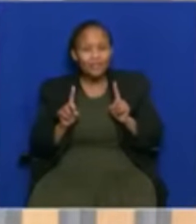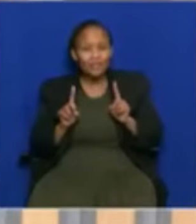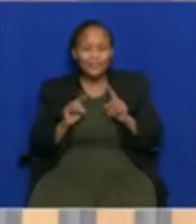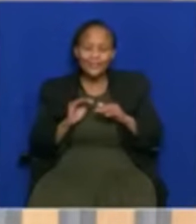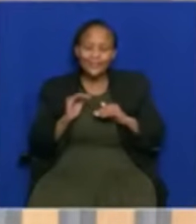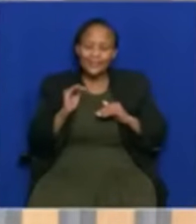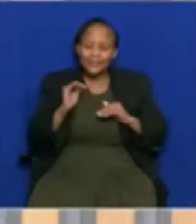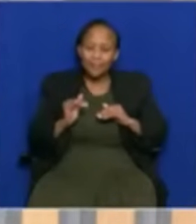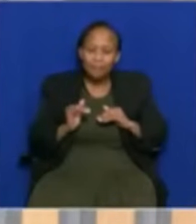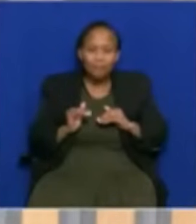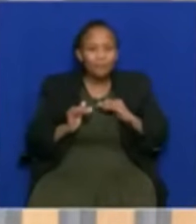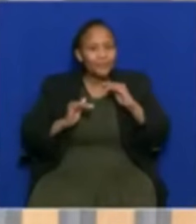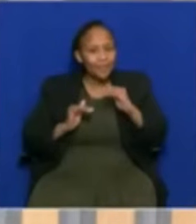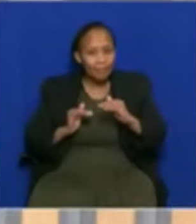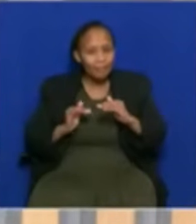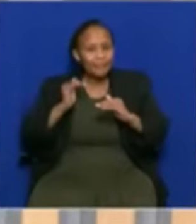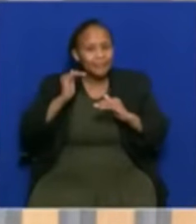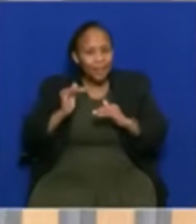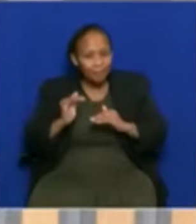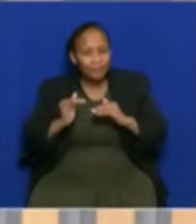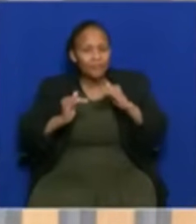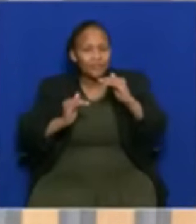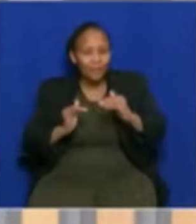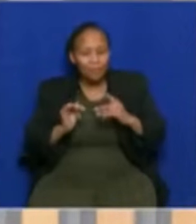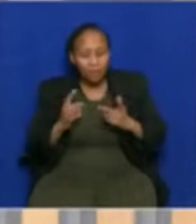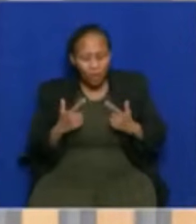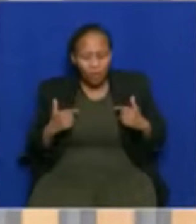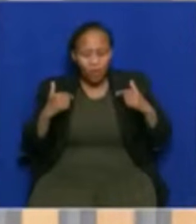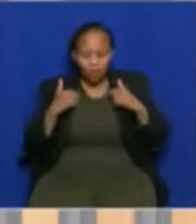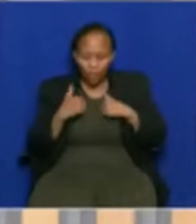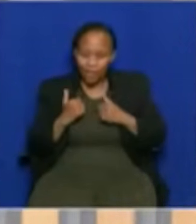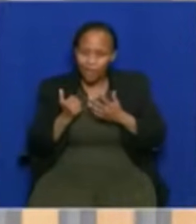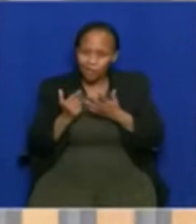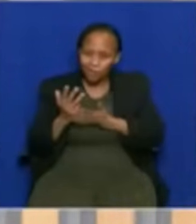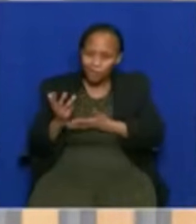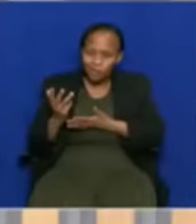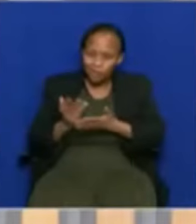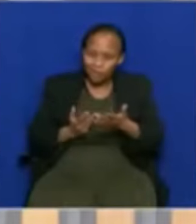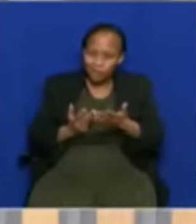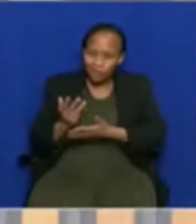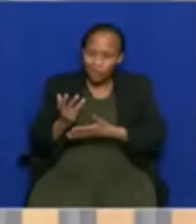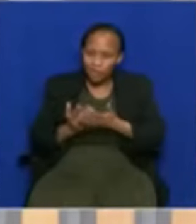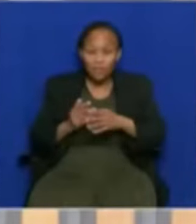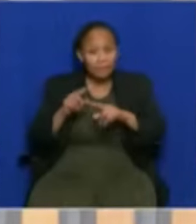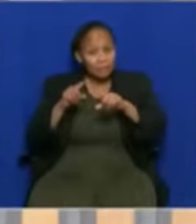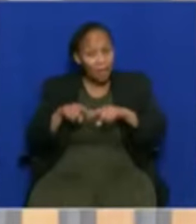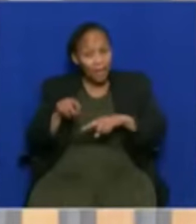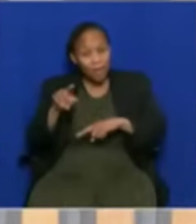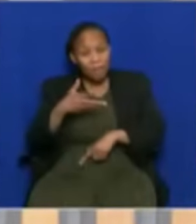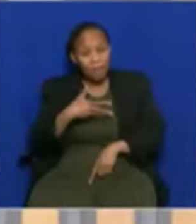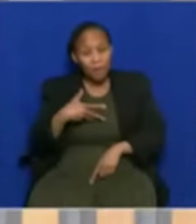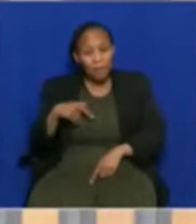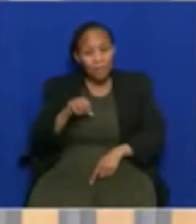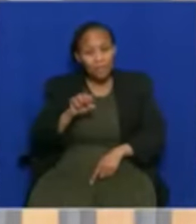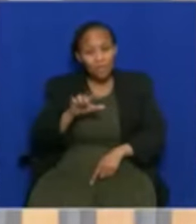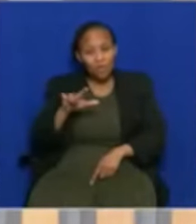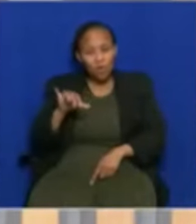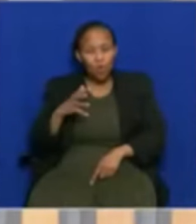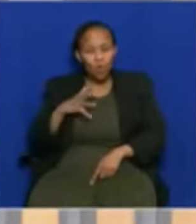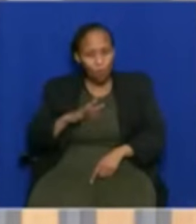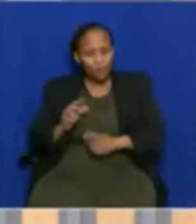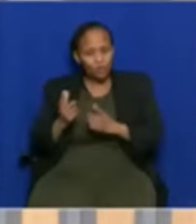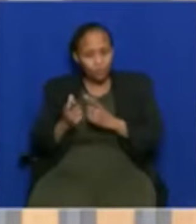that Ms. Sillo wants to deal with to be satisfied that, yes, indeed, there was